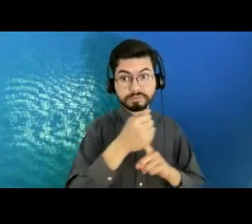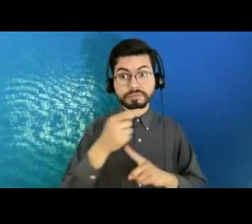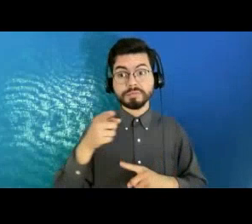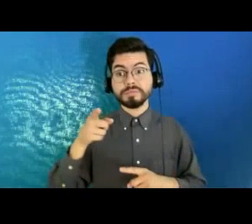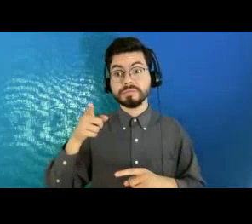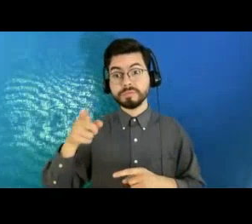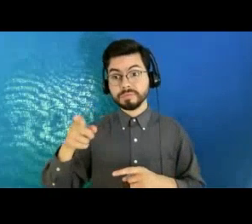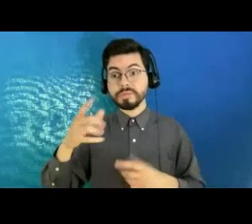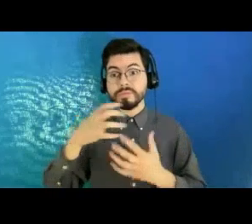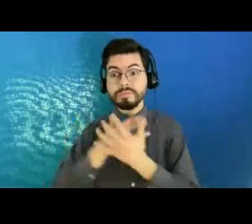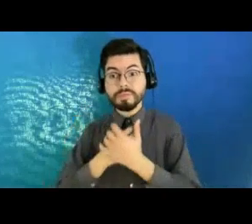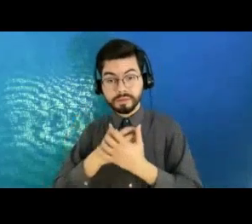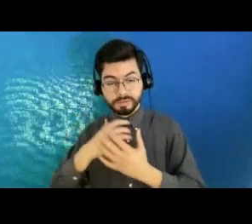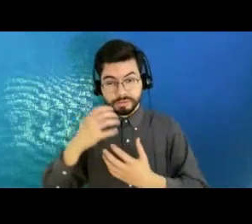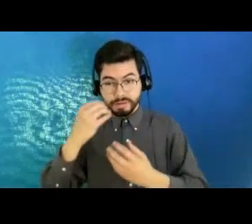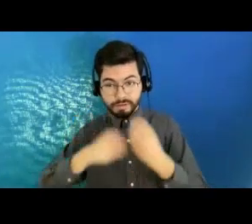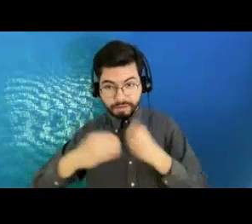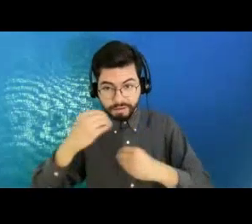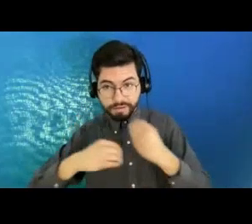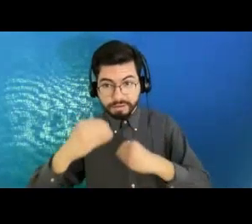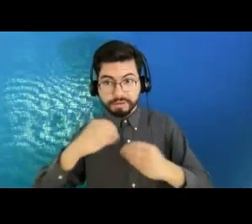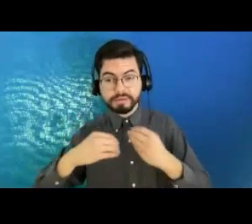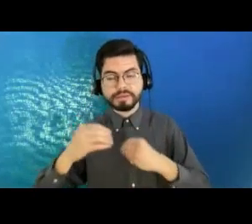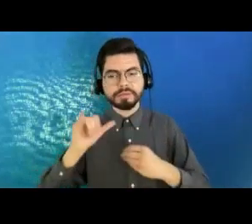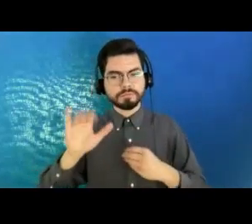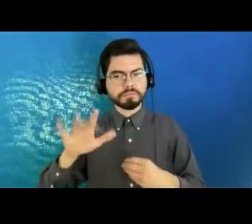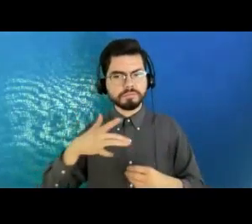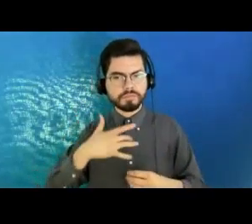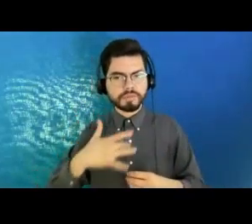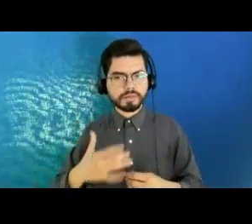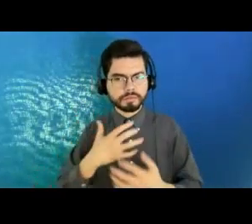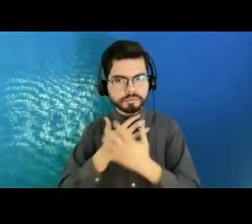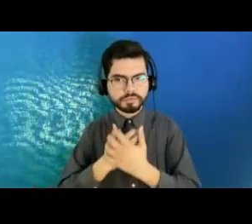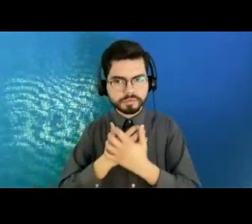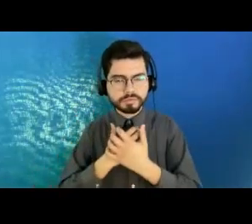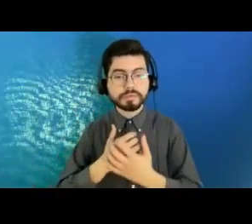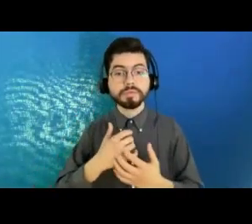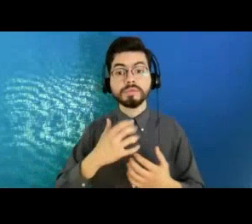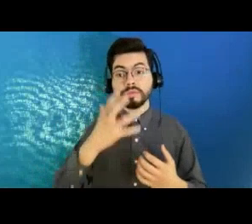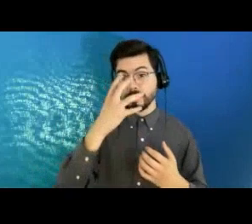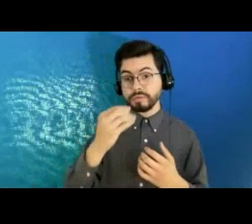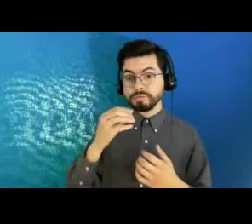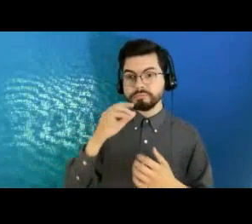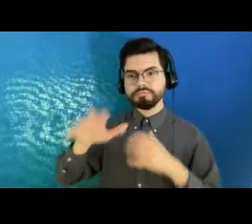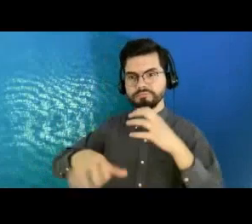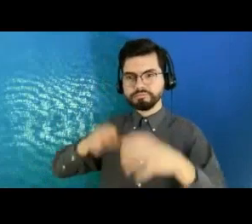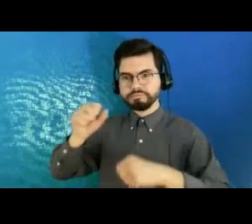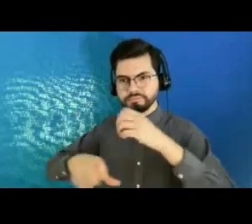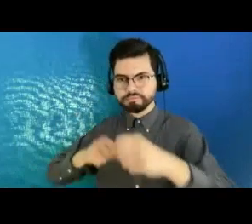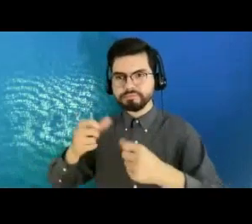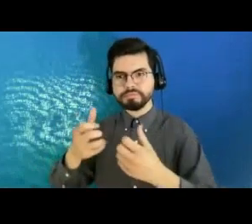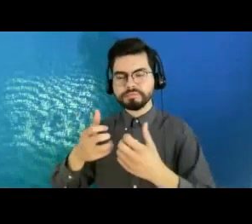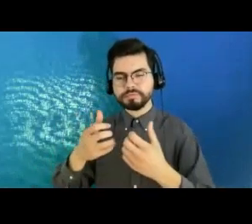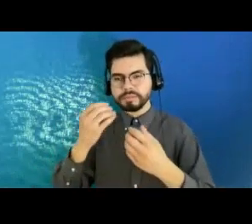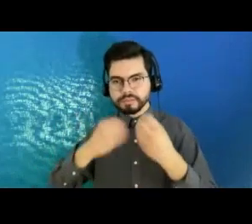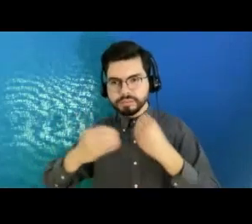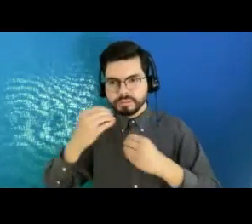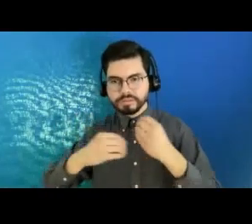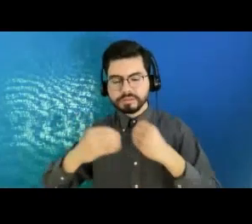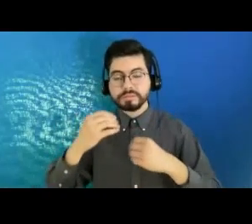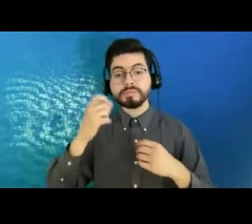came back and fed on it. But it was really interesting because you see these two species who are normally very separate, but they're